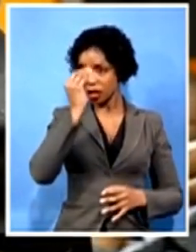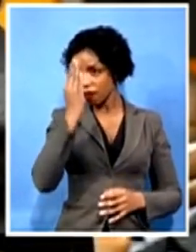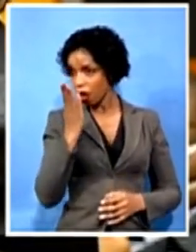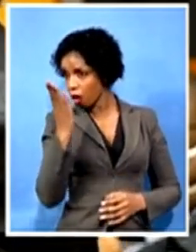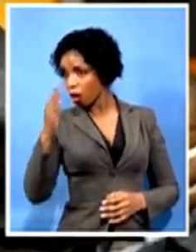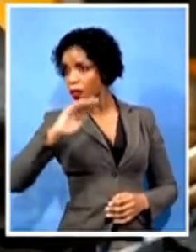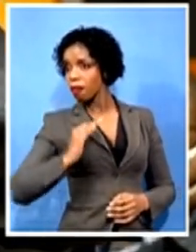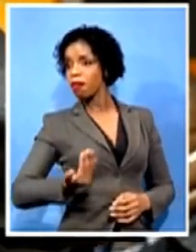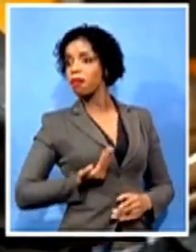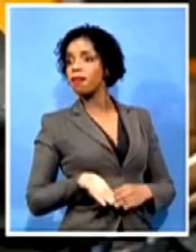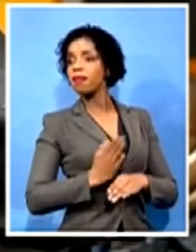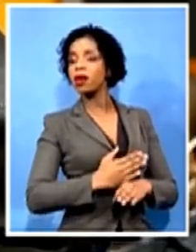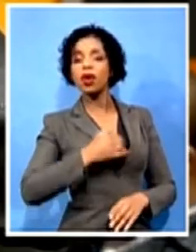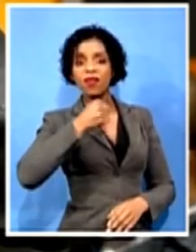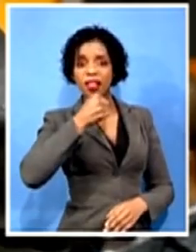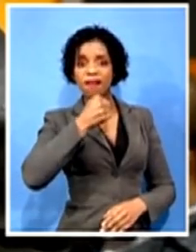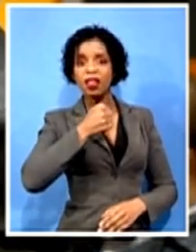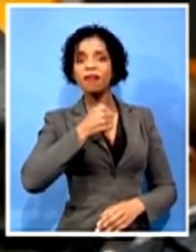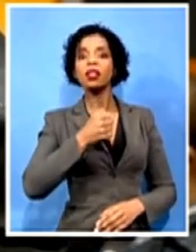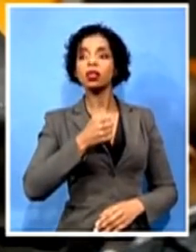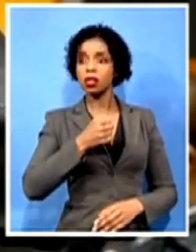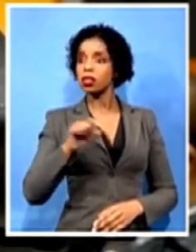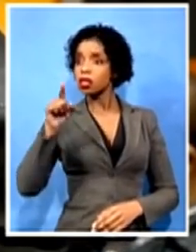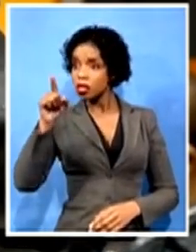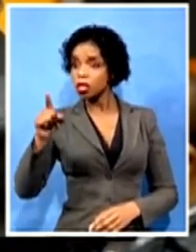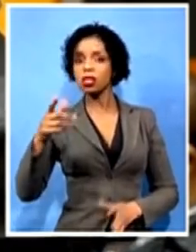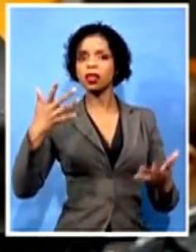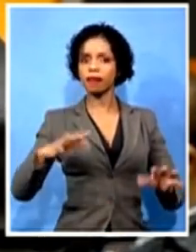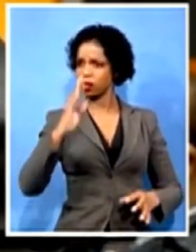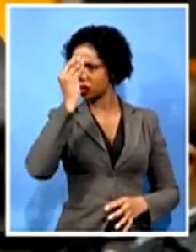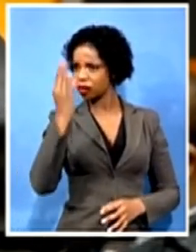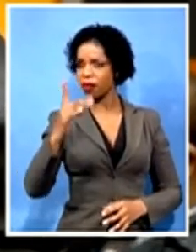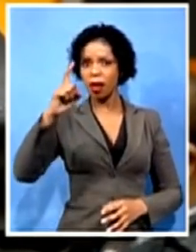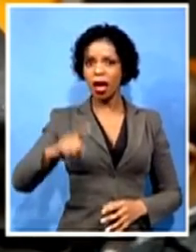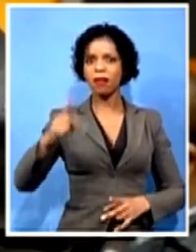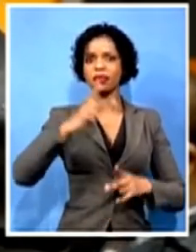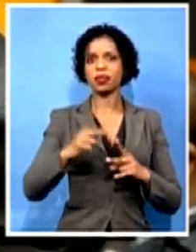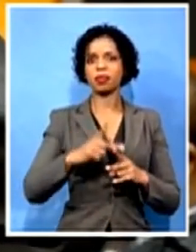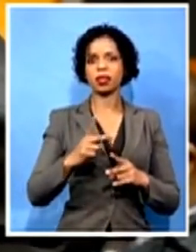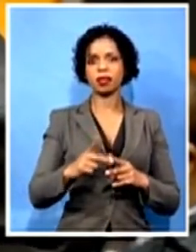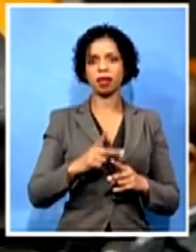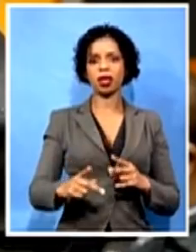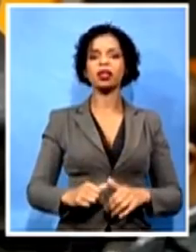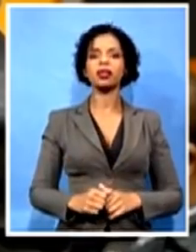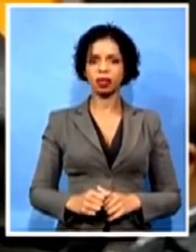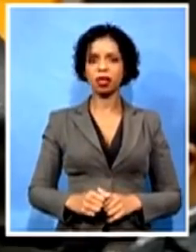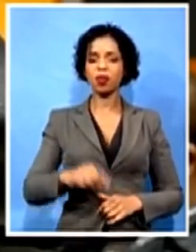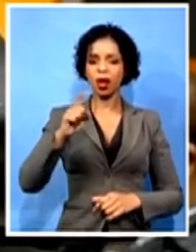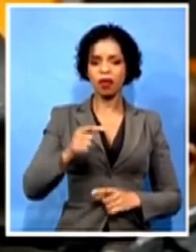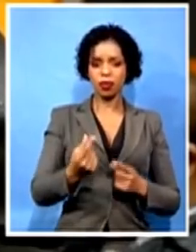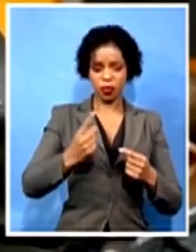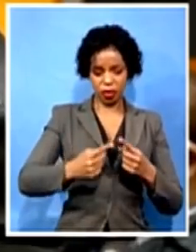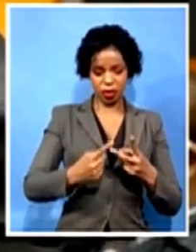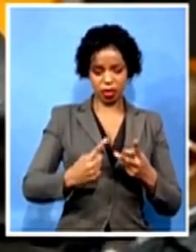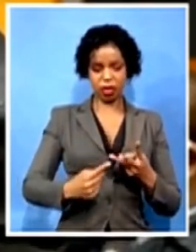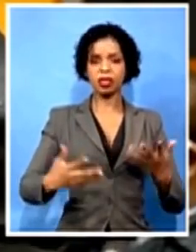hospital, because we had to consult. We have to prepare affidavits to assist the Zondo Commission, the State Capture Commission, and I couldn't attend to it because he was in